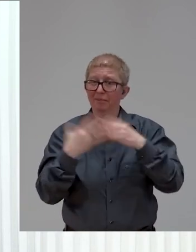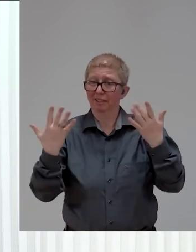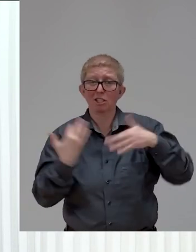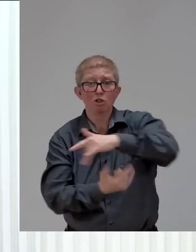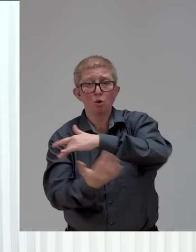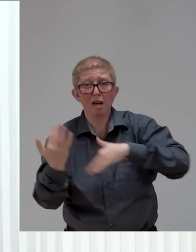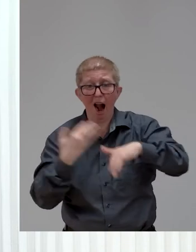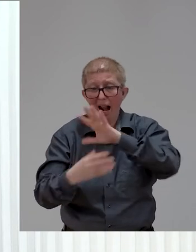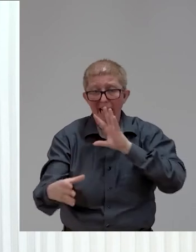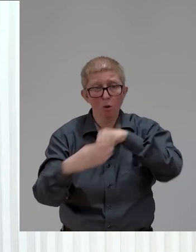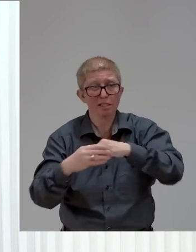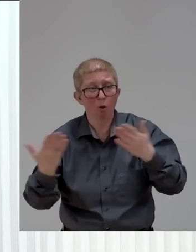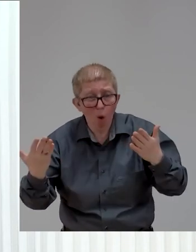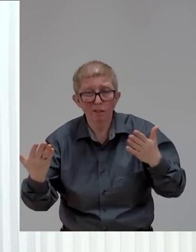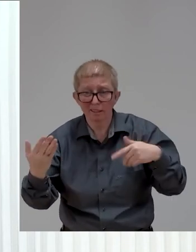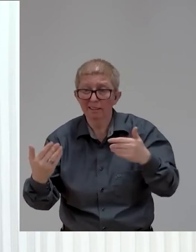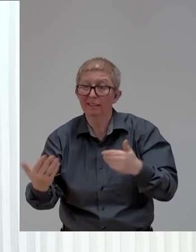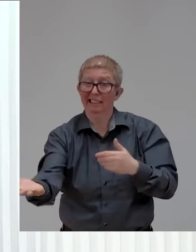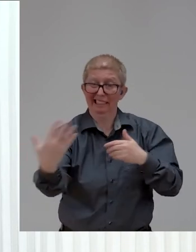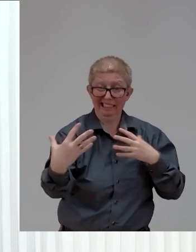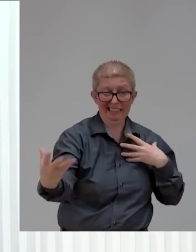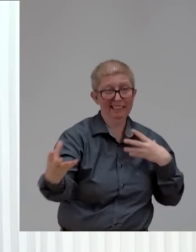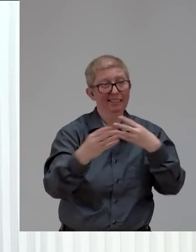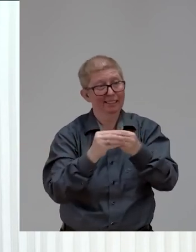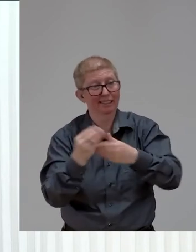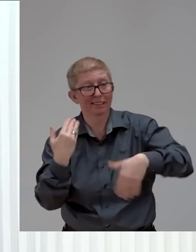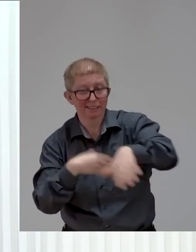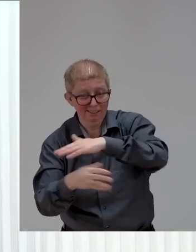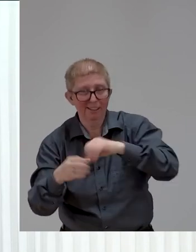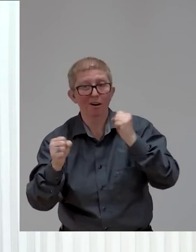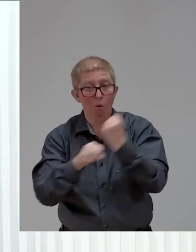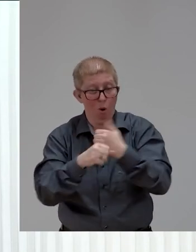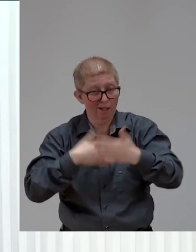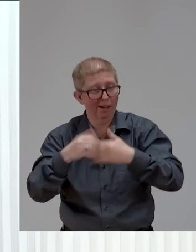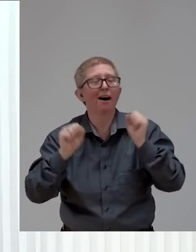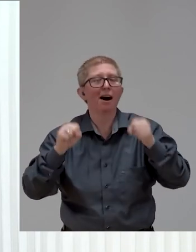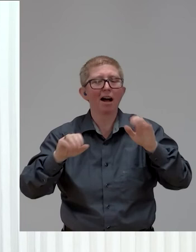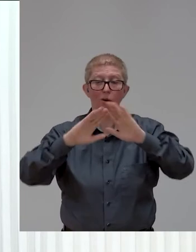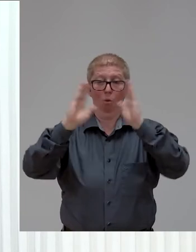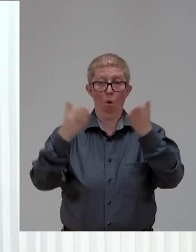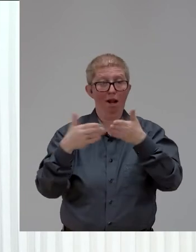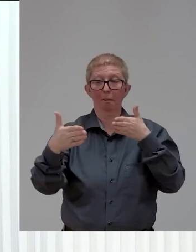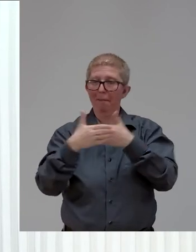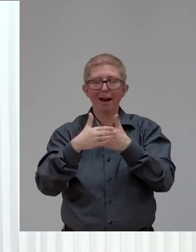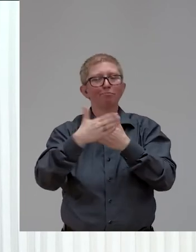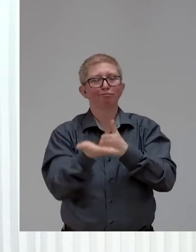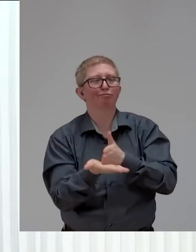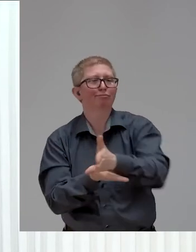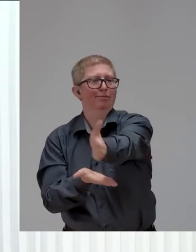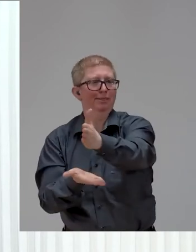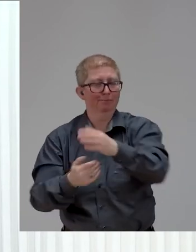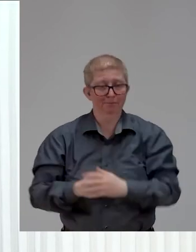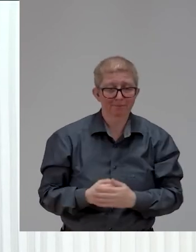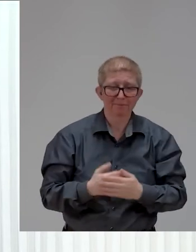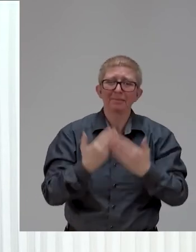world without barriers, where truly no one is left behind. Thank you. And I very much look forward to being able